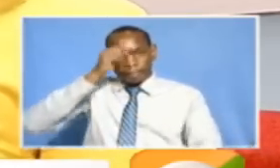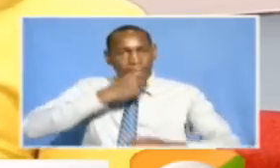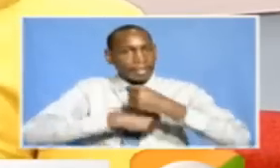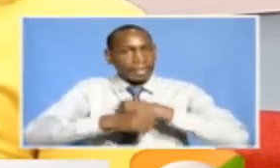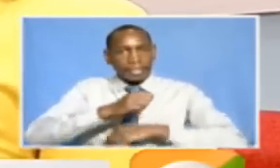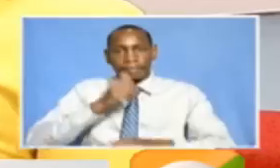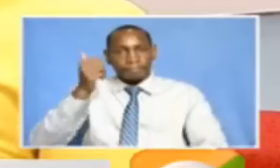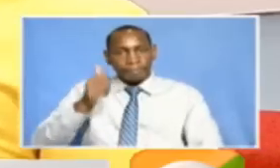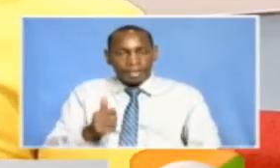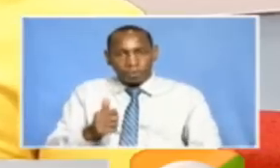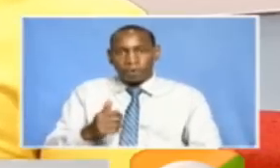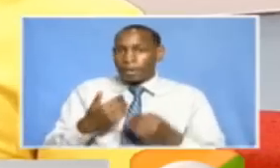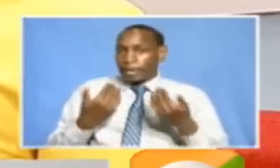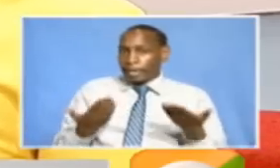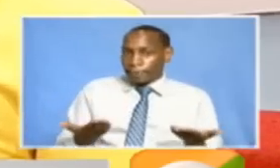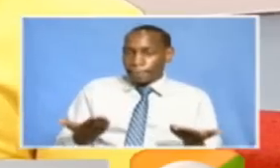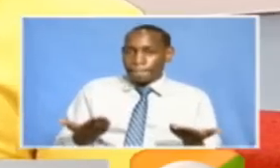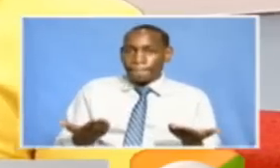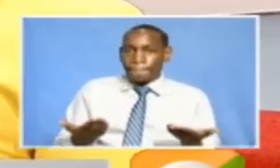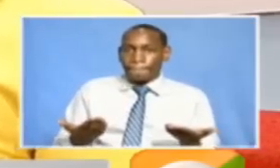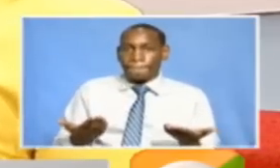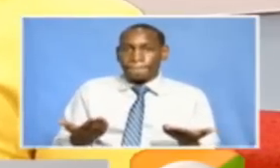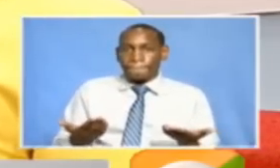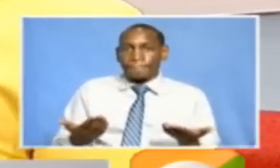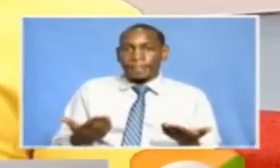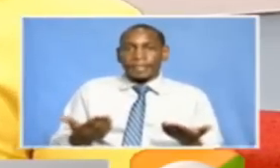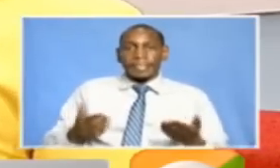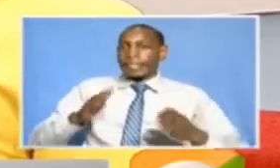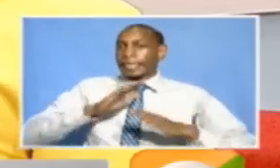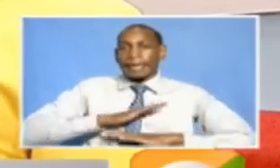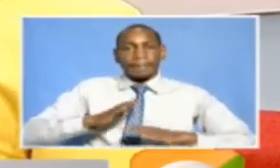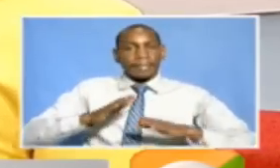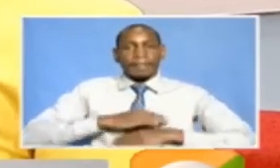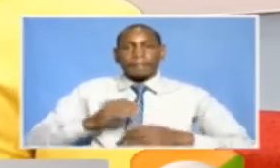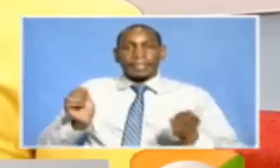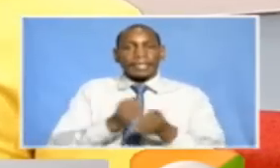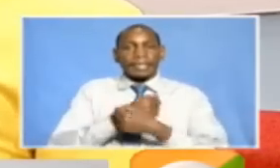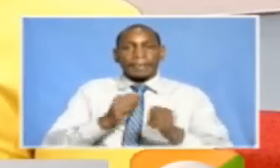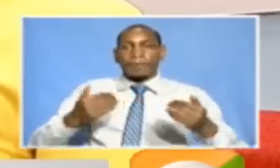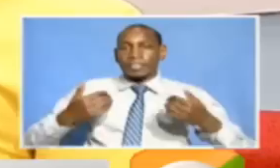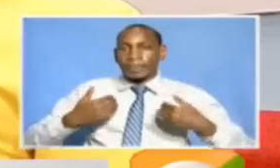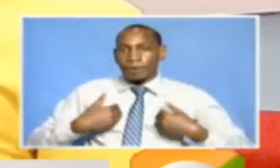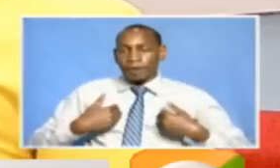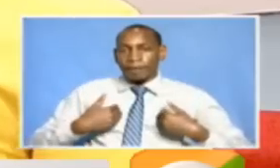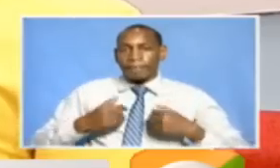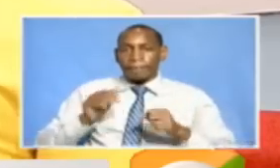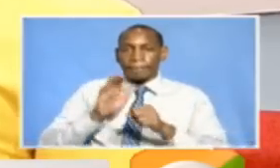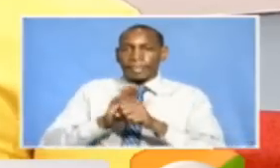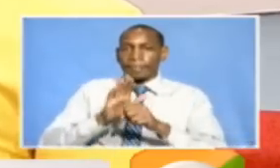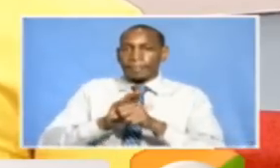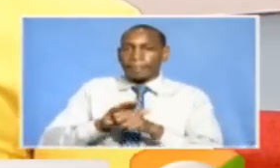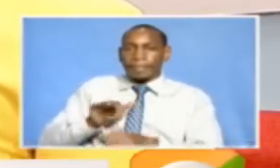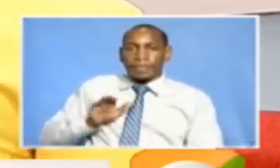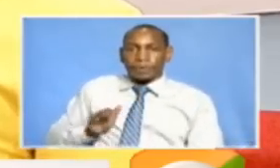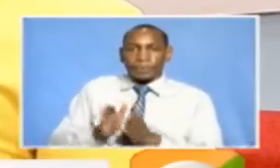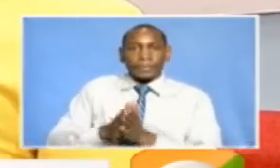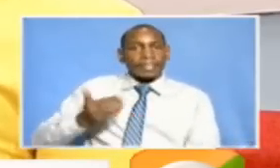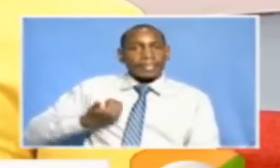active in terms of ensuring that and saying that enough is enough. We cannot be having such a large majority of women and